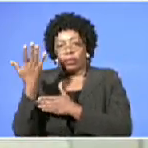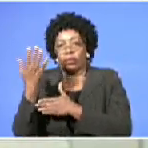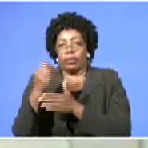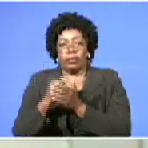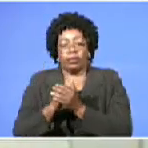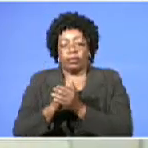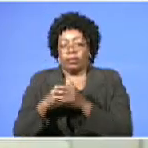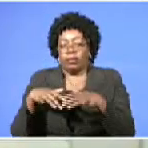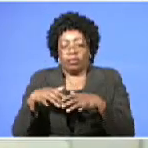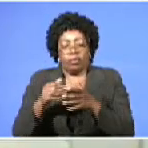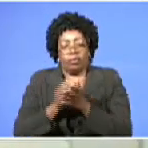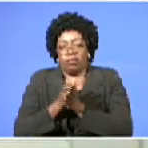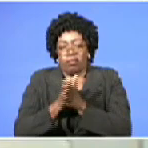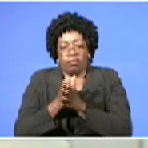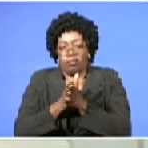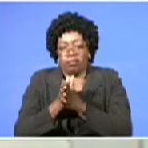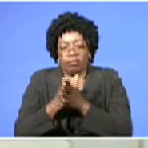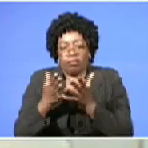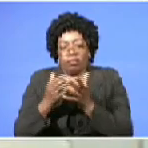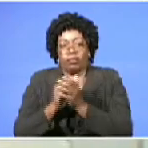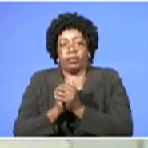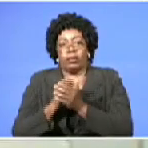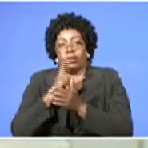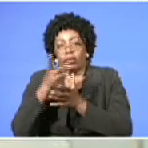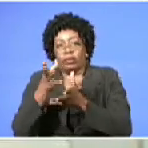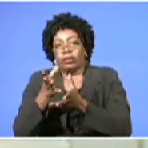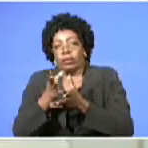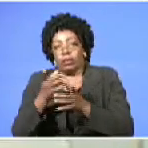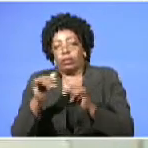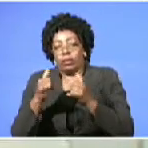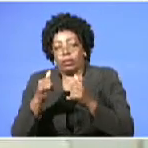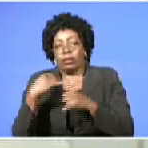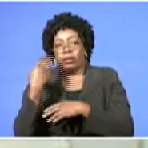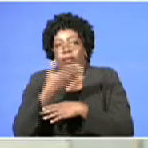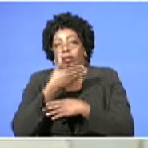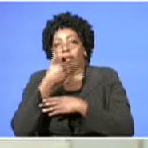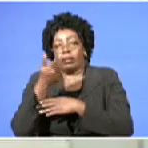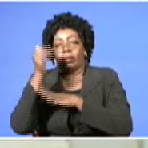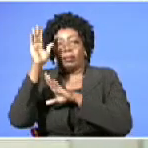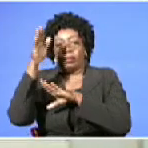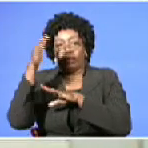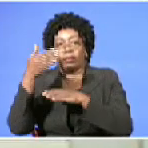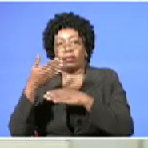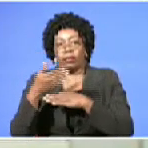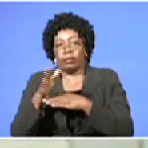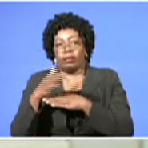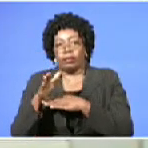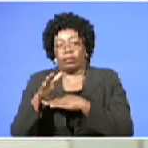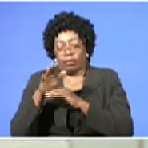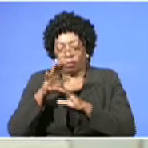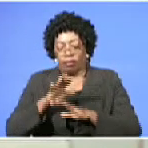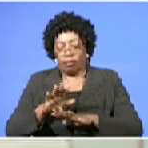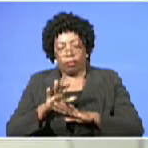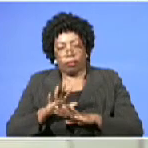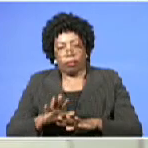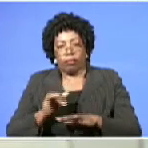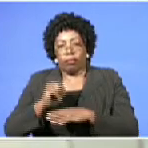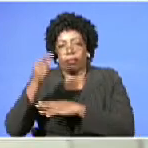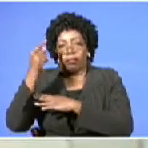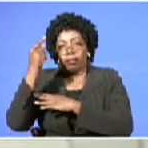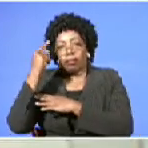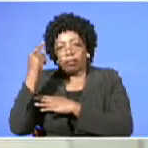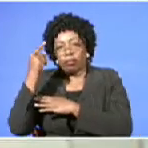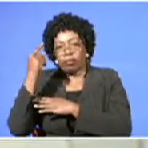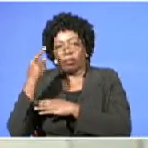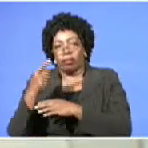just nervous, anxious, and really wanted to play our best basketball after we got them settled down. I thought that we started